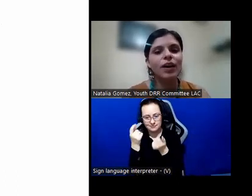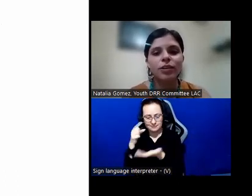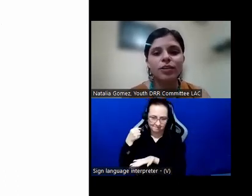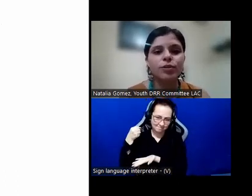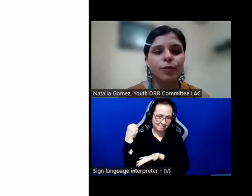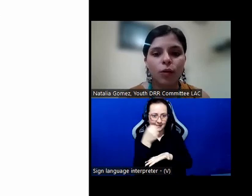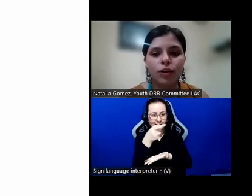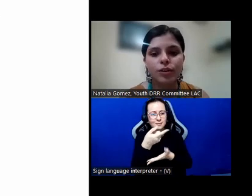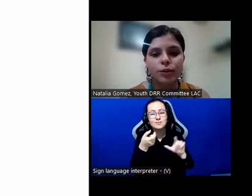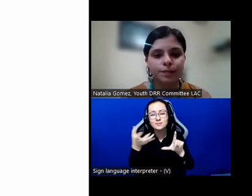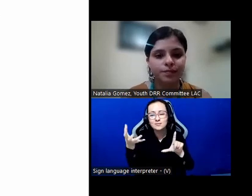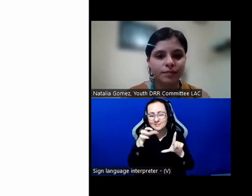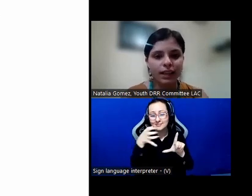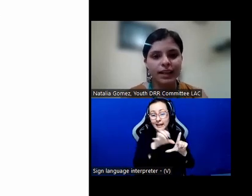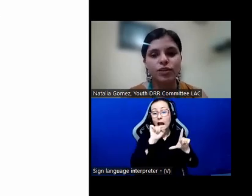investment.